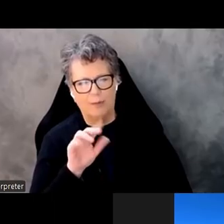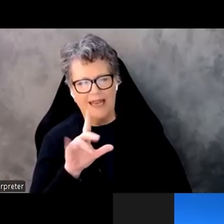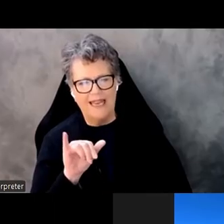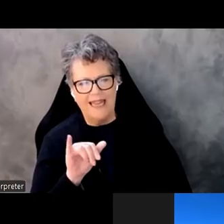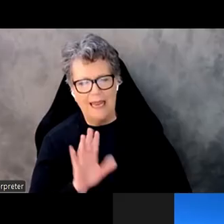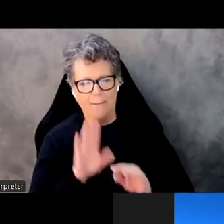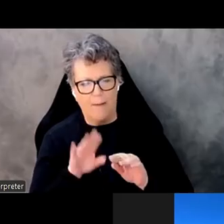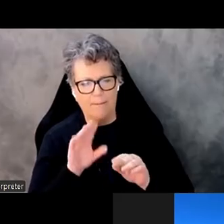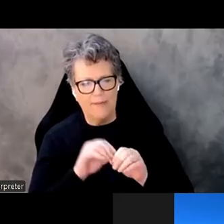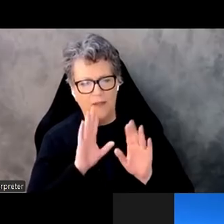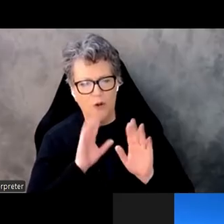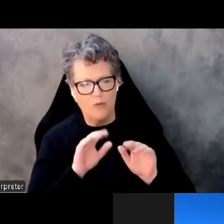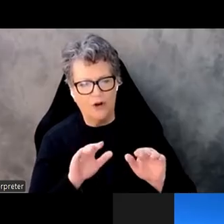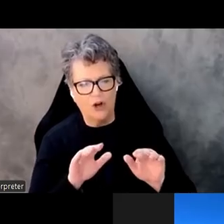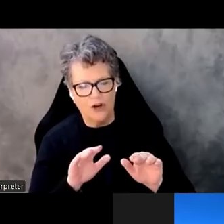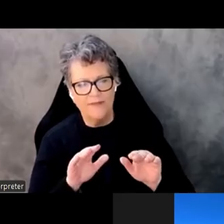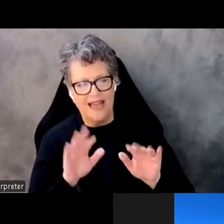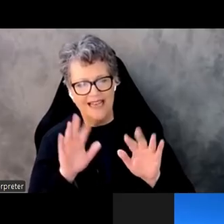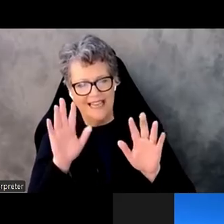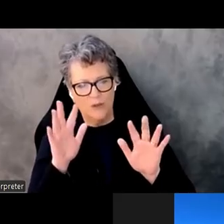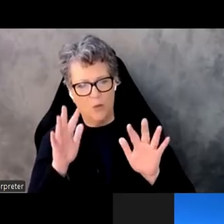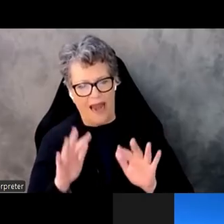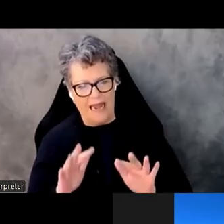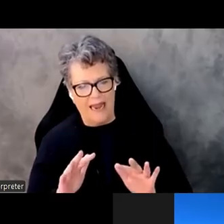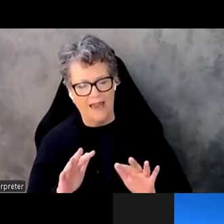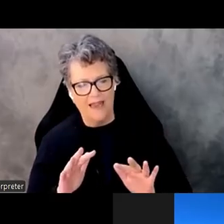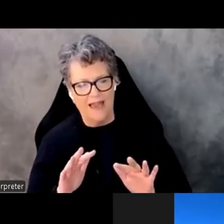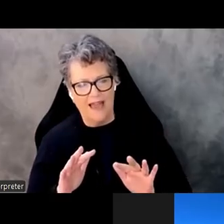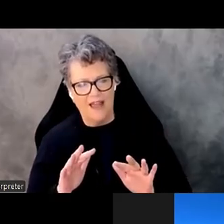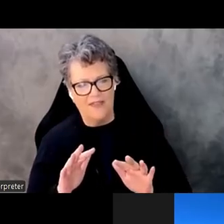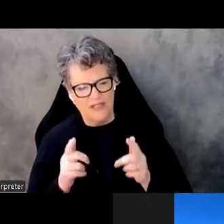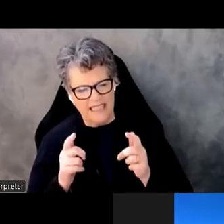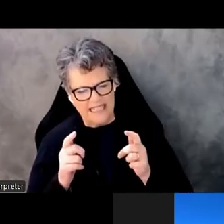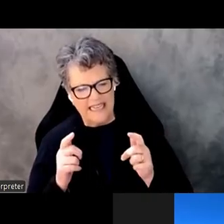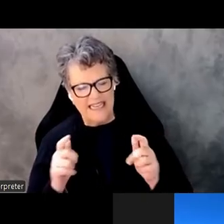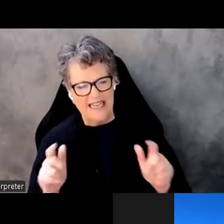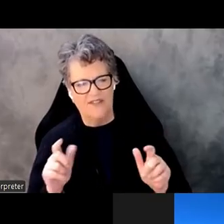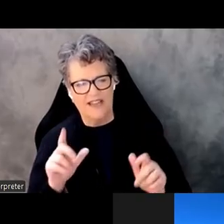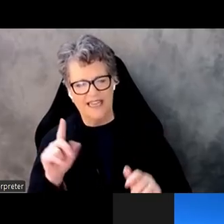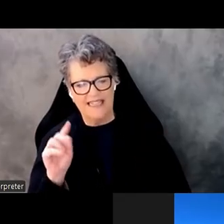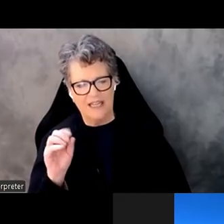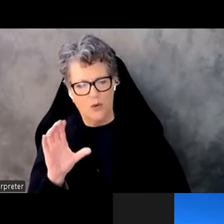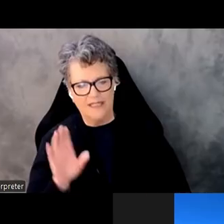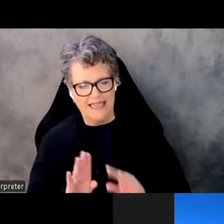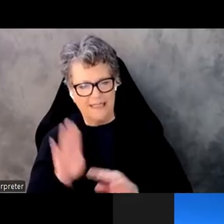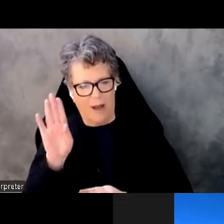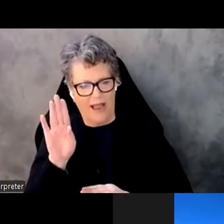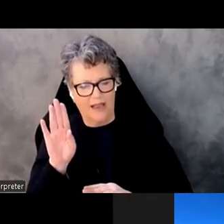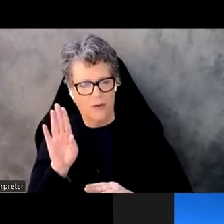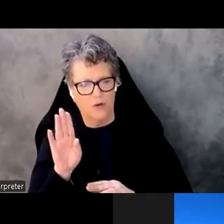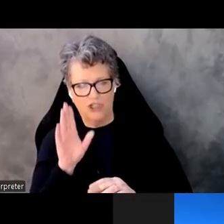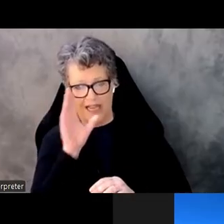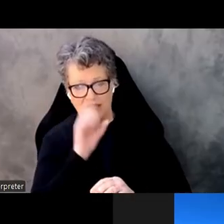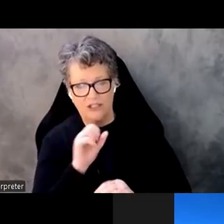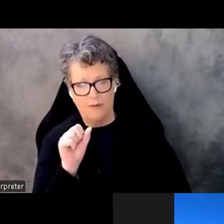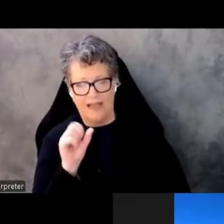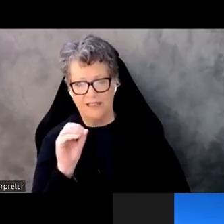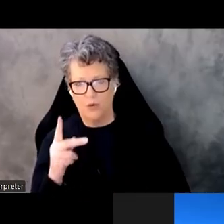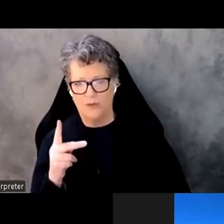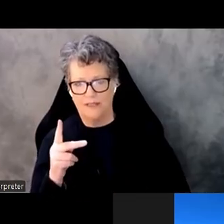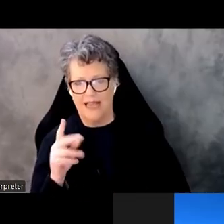but as that's waning, there's a super significant TOC spike, which I assume is SOC.